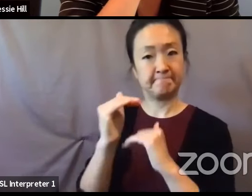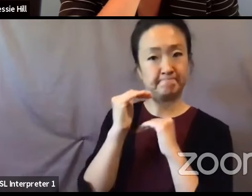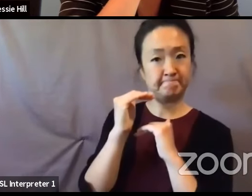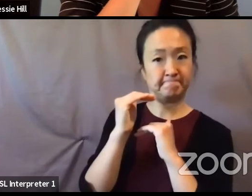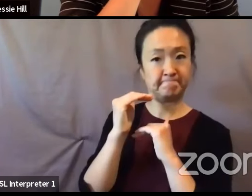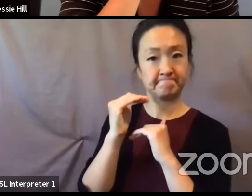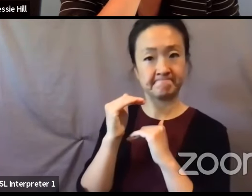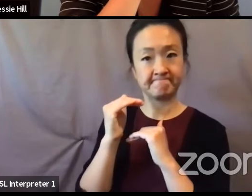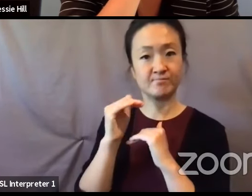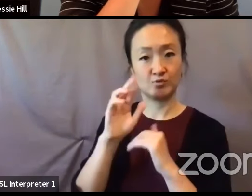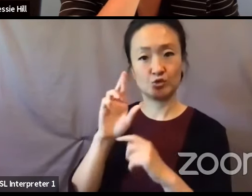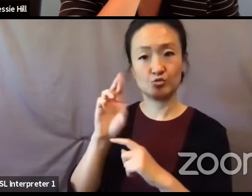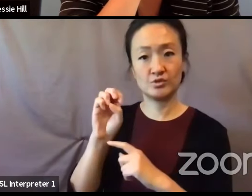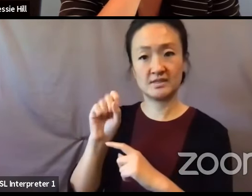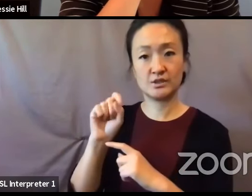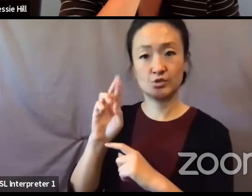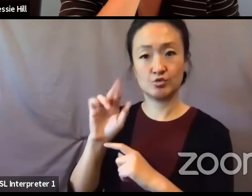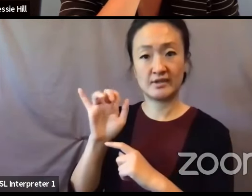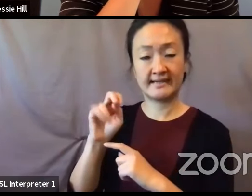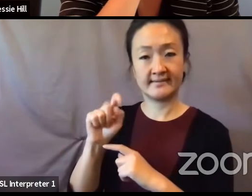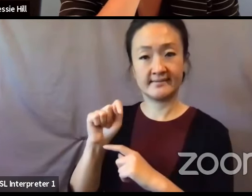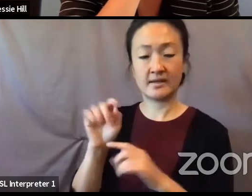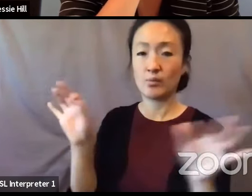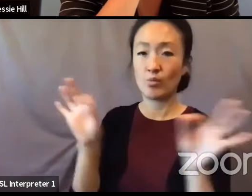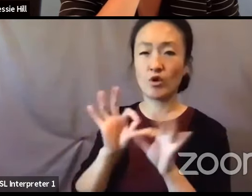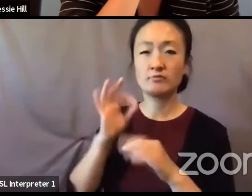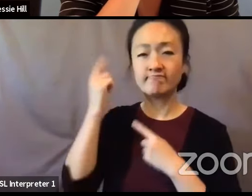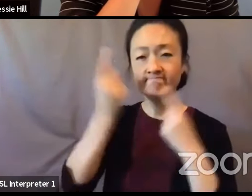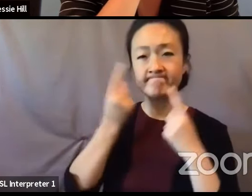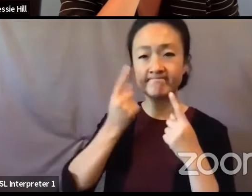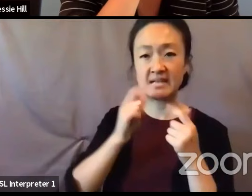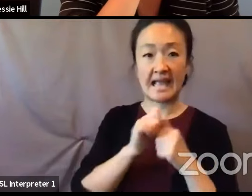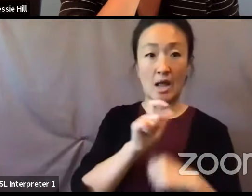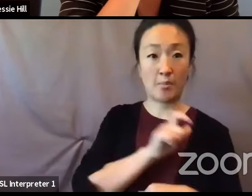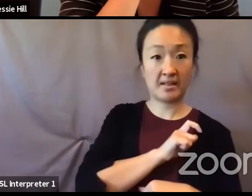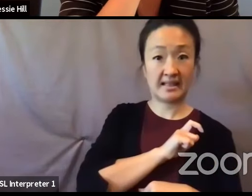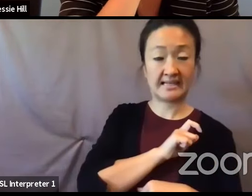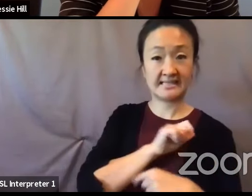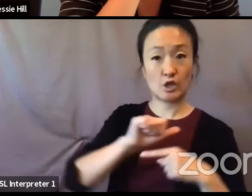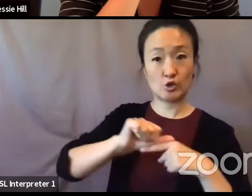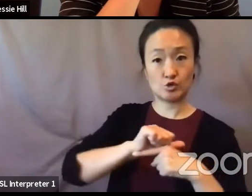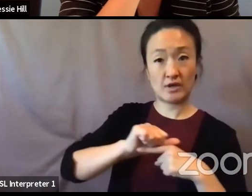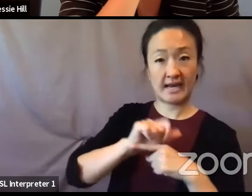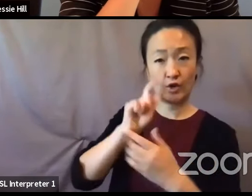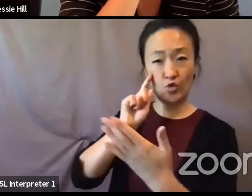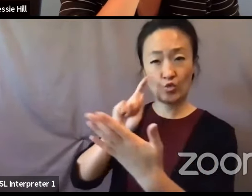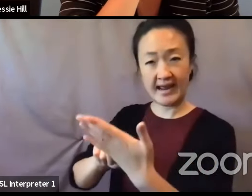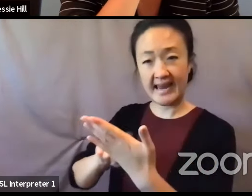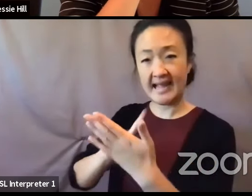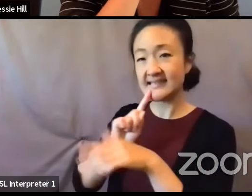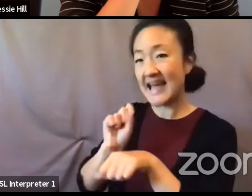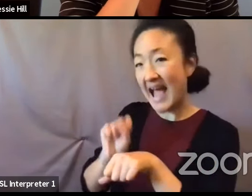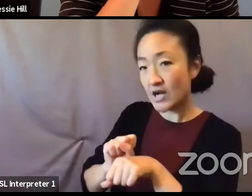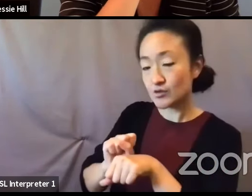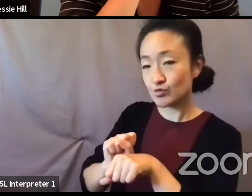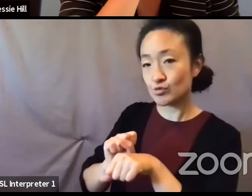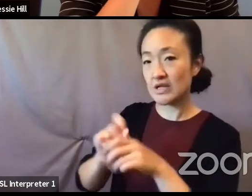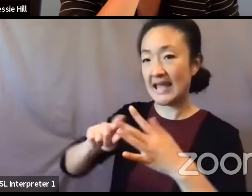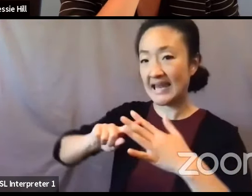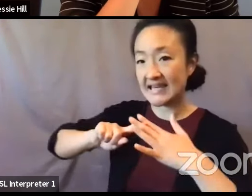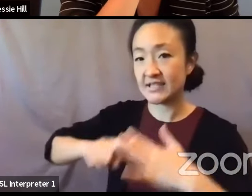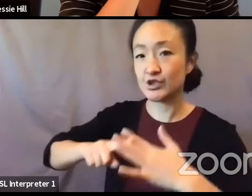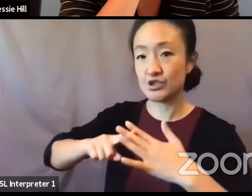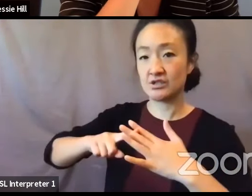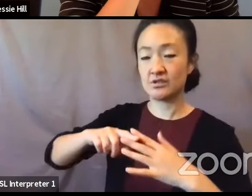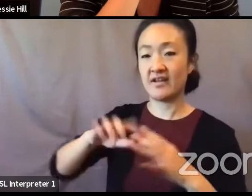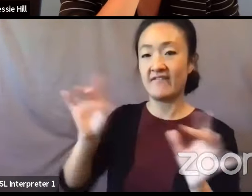carefully about how police are trained about recognizing actual indicia of violence